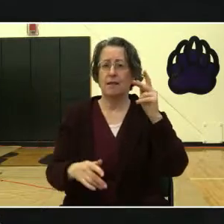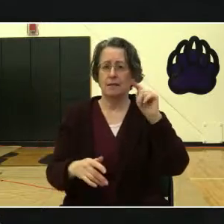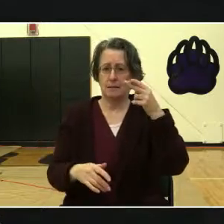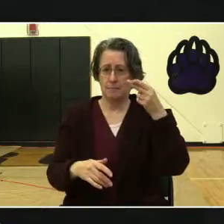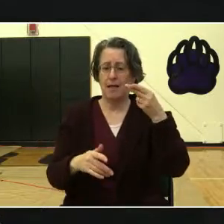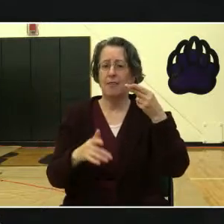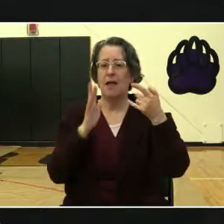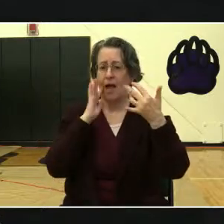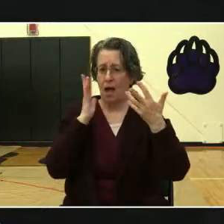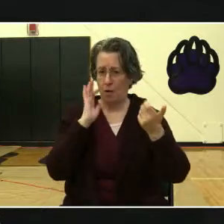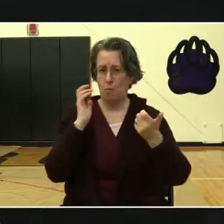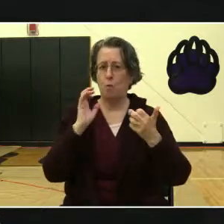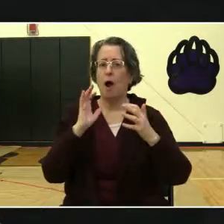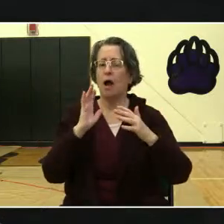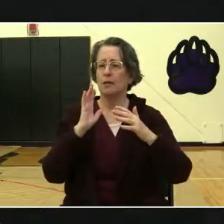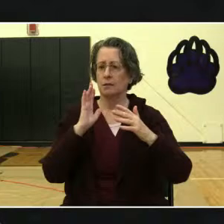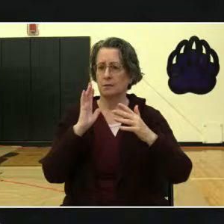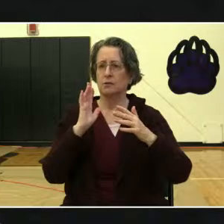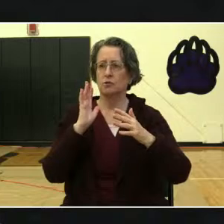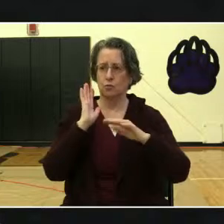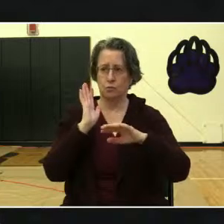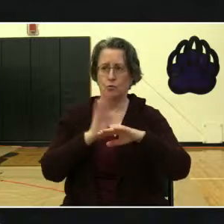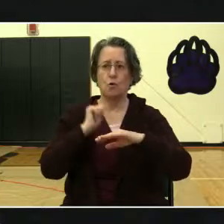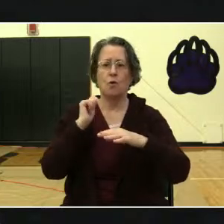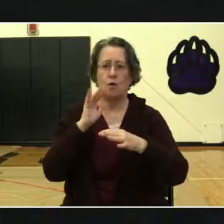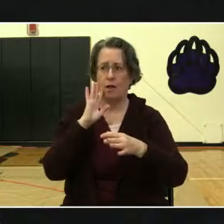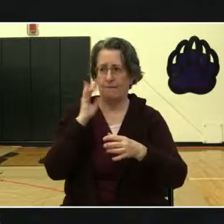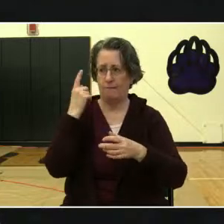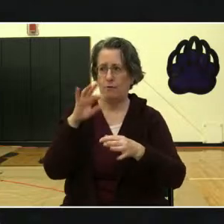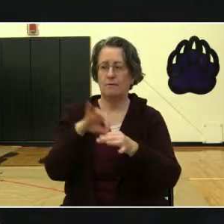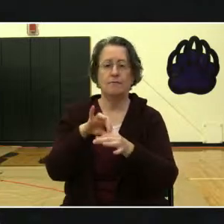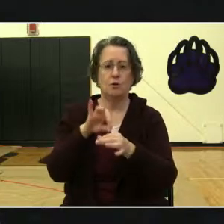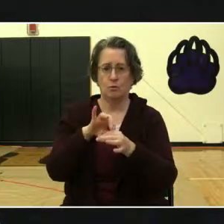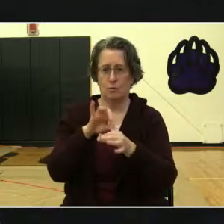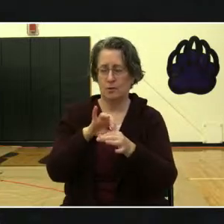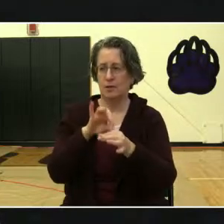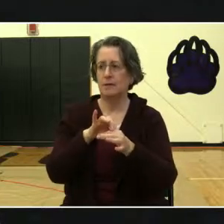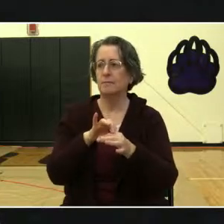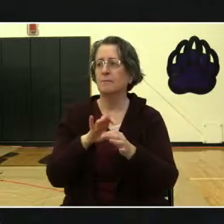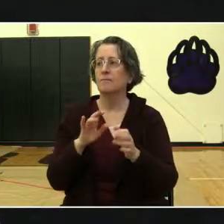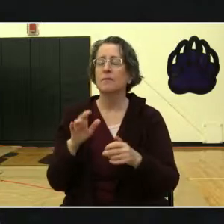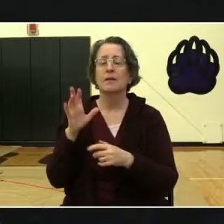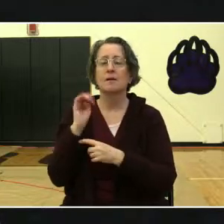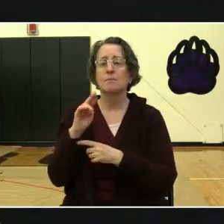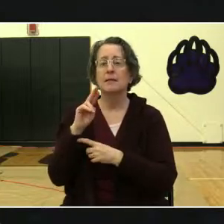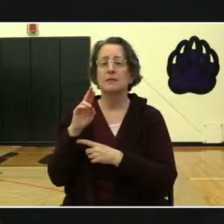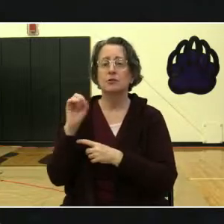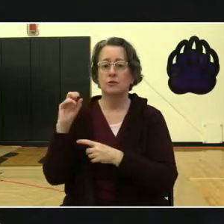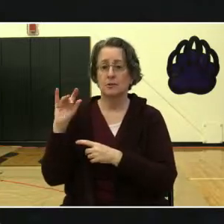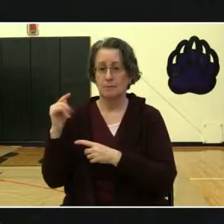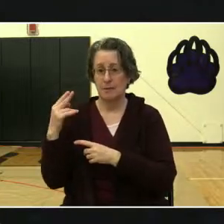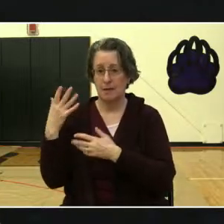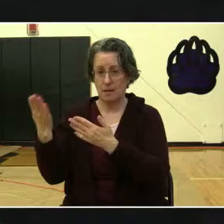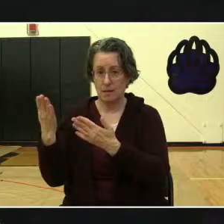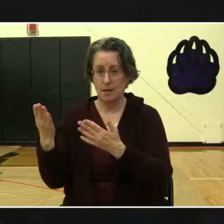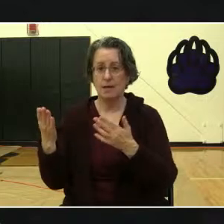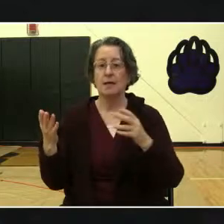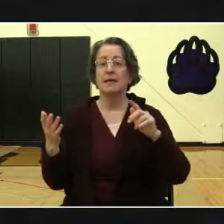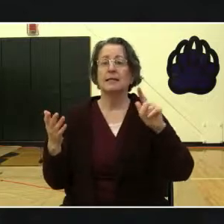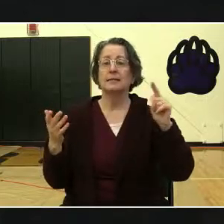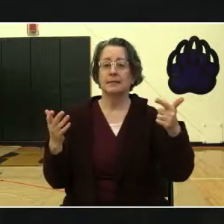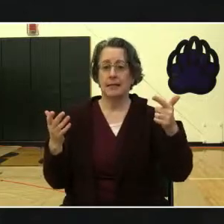Smith All right we have a motion to call the question um from from Mr Smith seconded by Mr Stevens that's